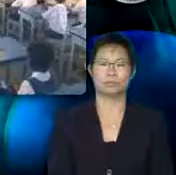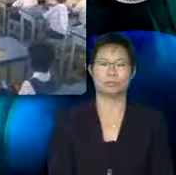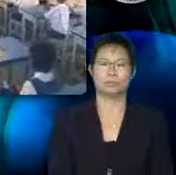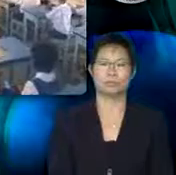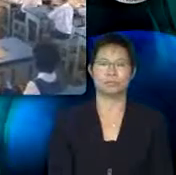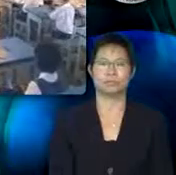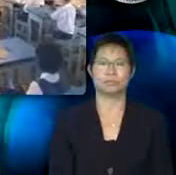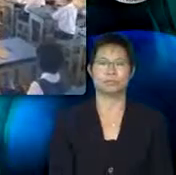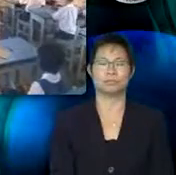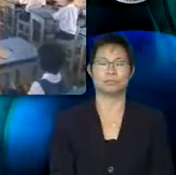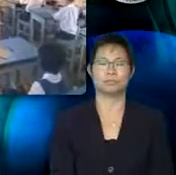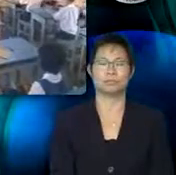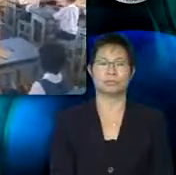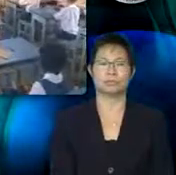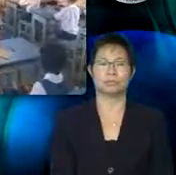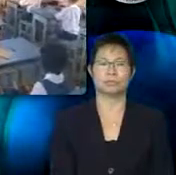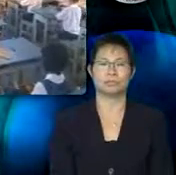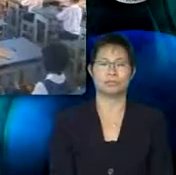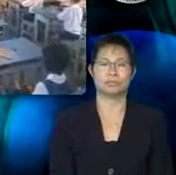1, 2, 3, 4, 5. 2 to a book.